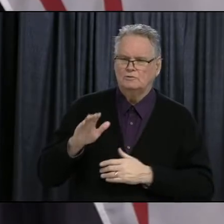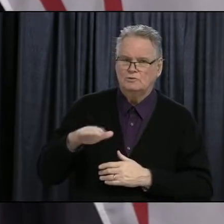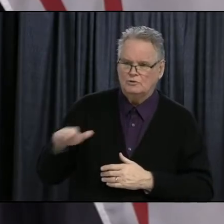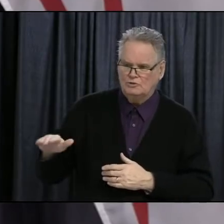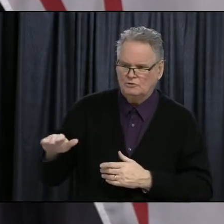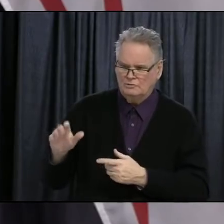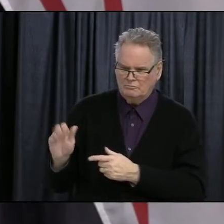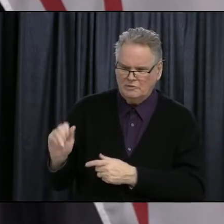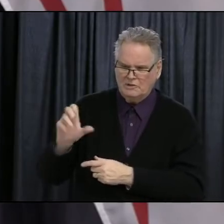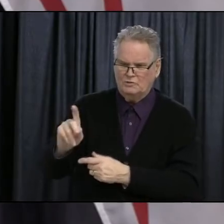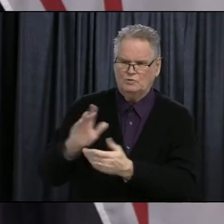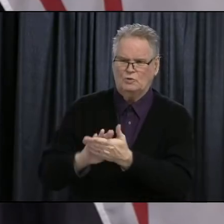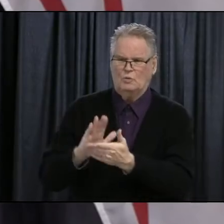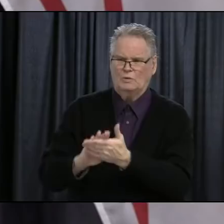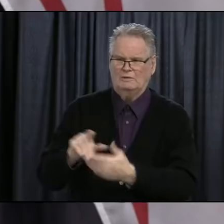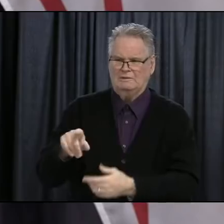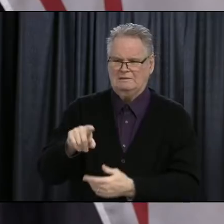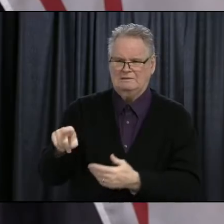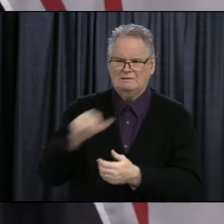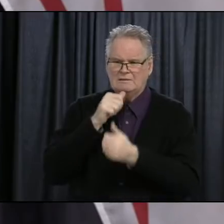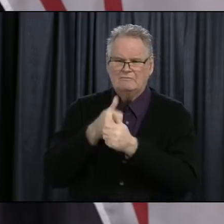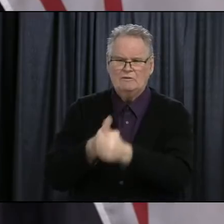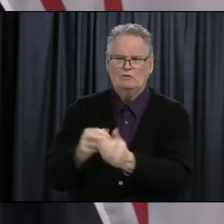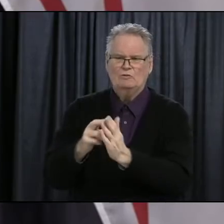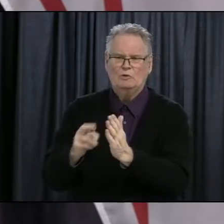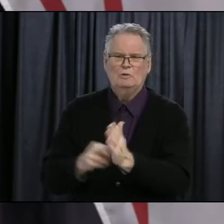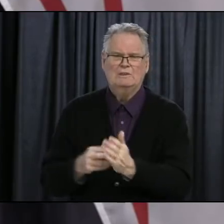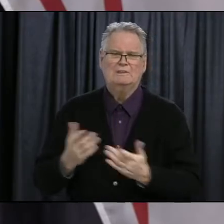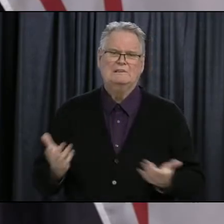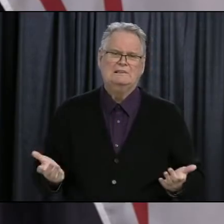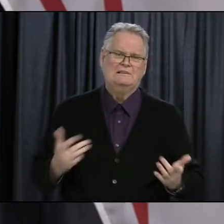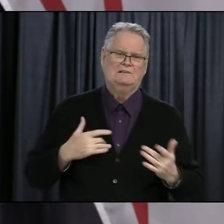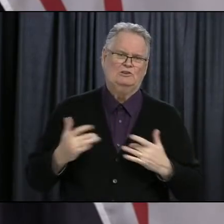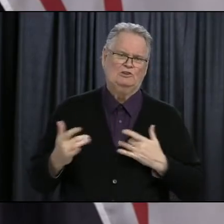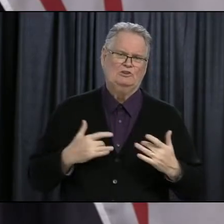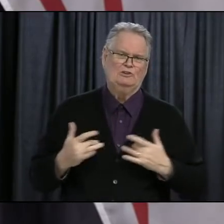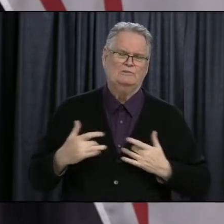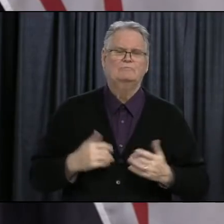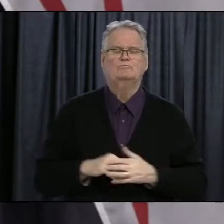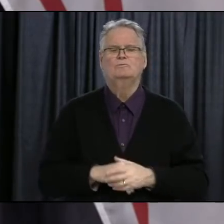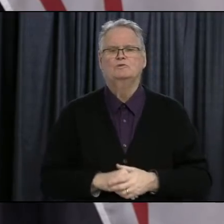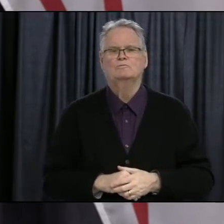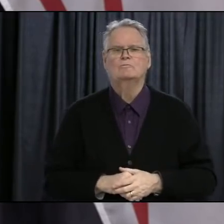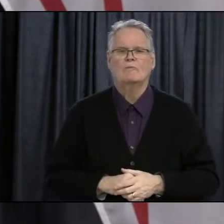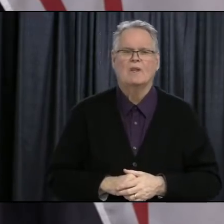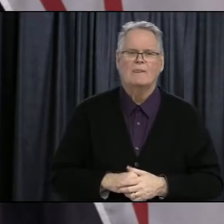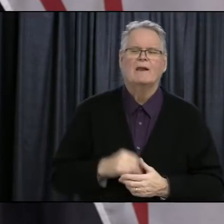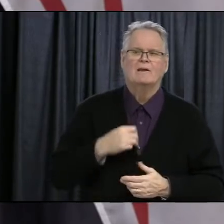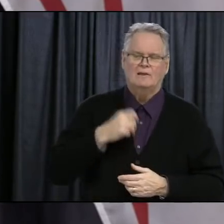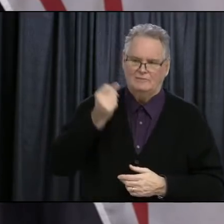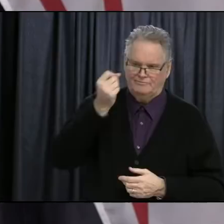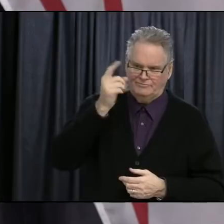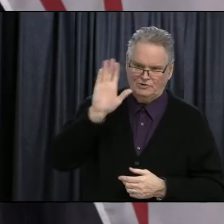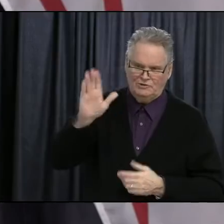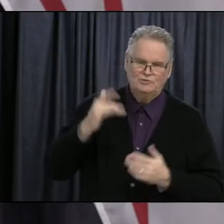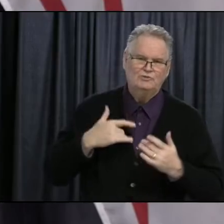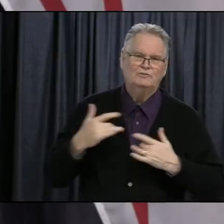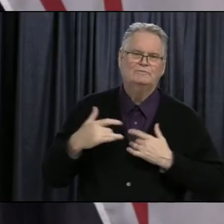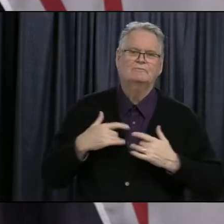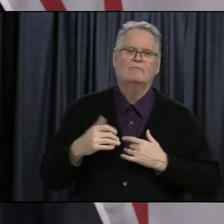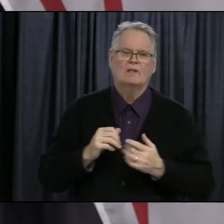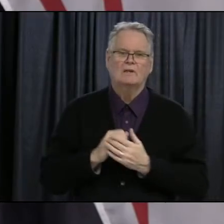my understanding with, there are some students that would have difficulty accessing their curriculum from